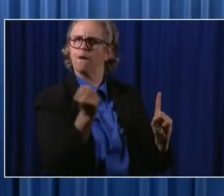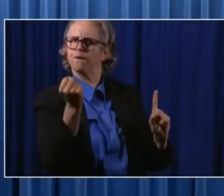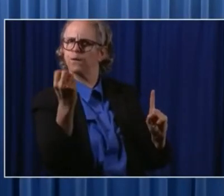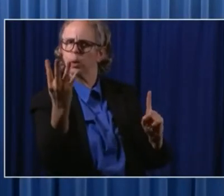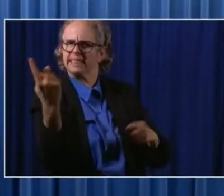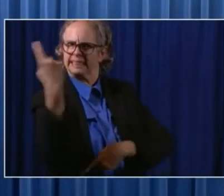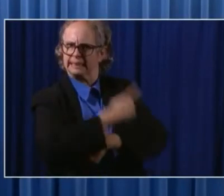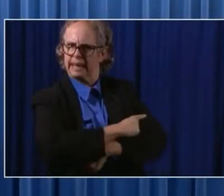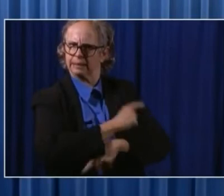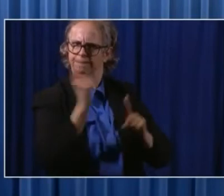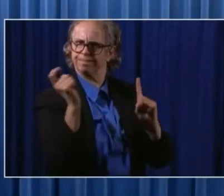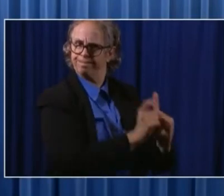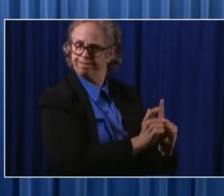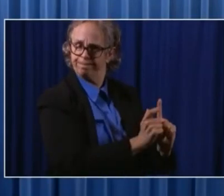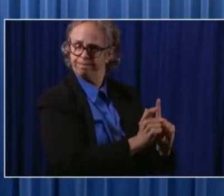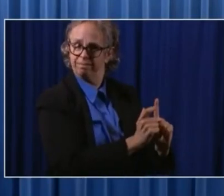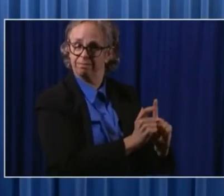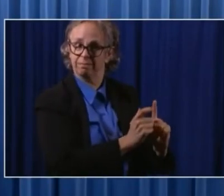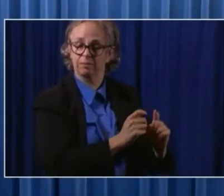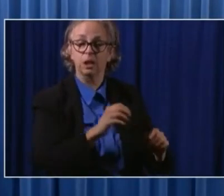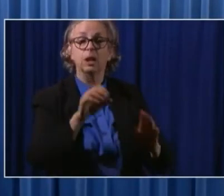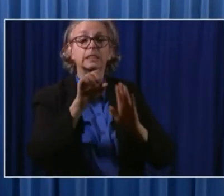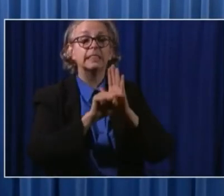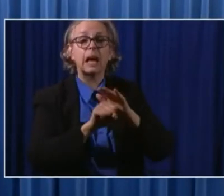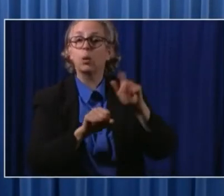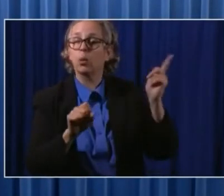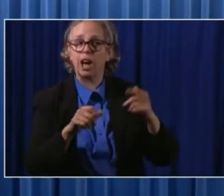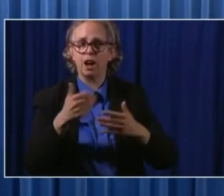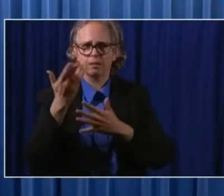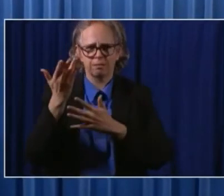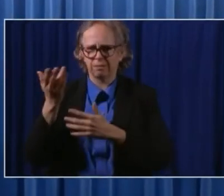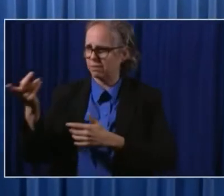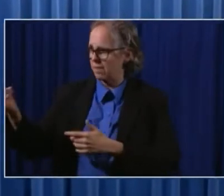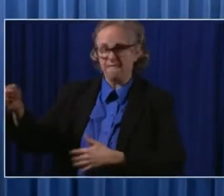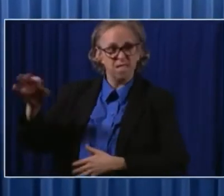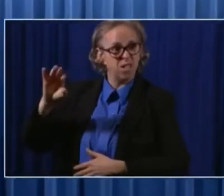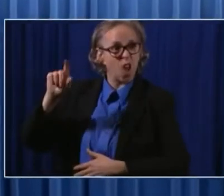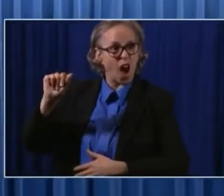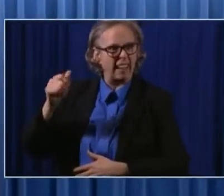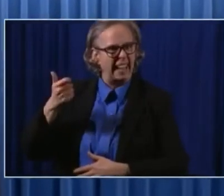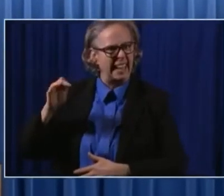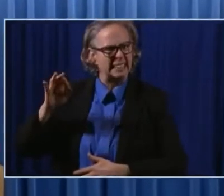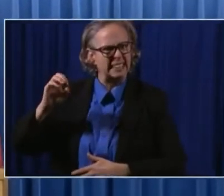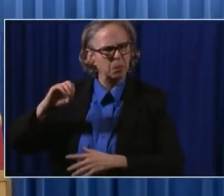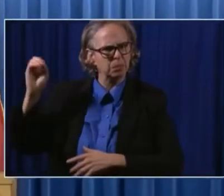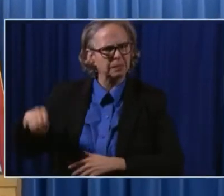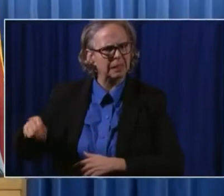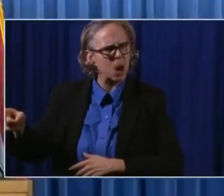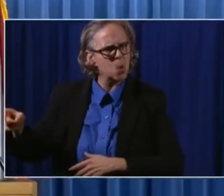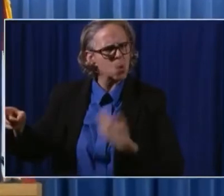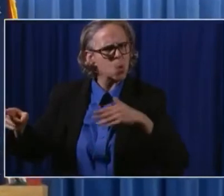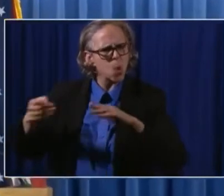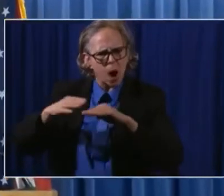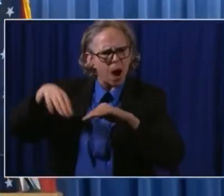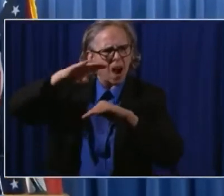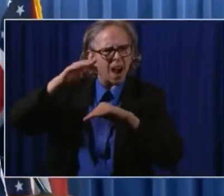states, as you can see, Florida, 19%. I guess the highest state looks like